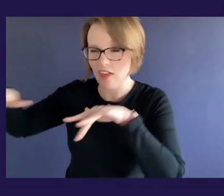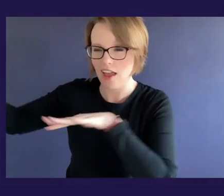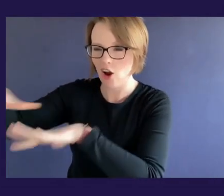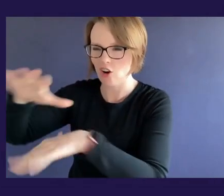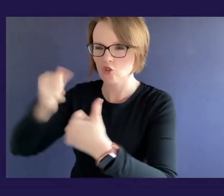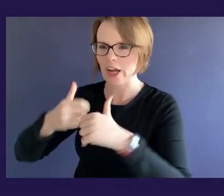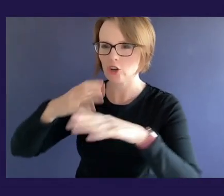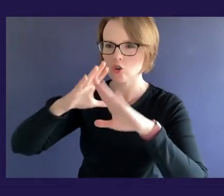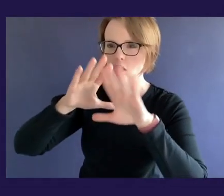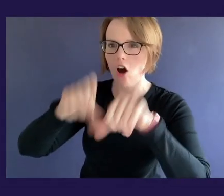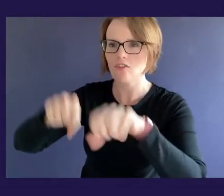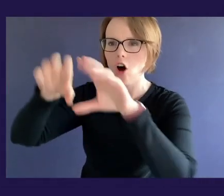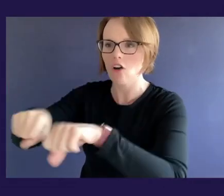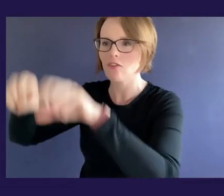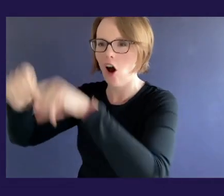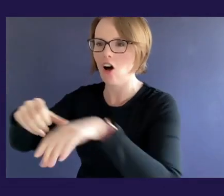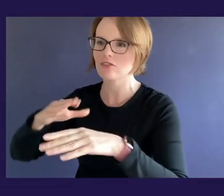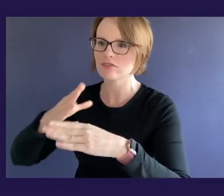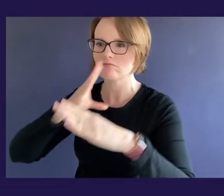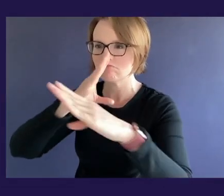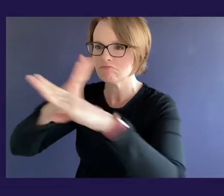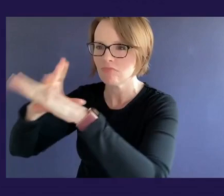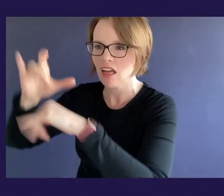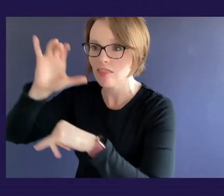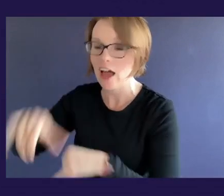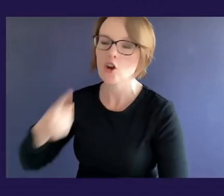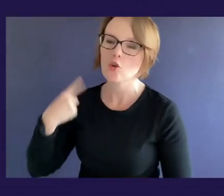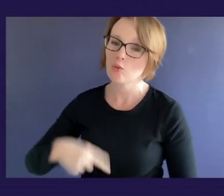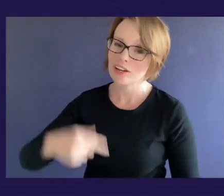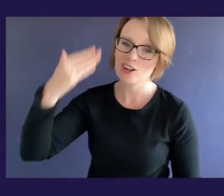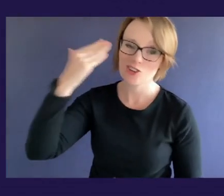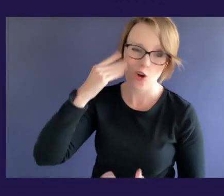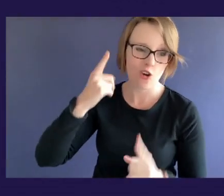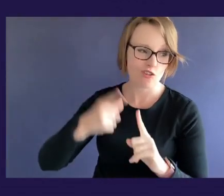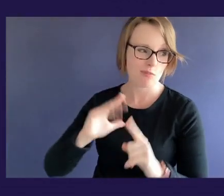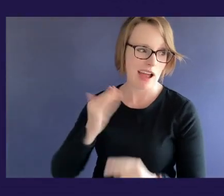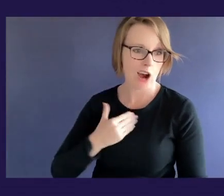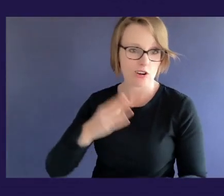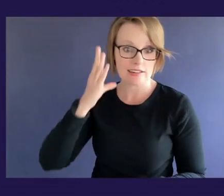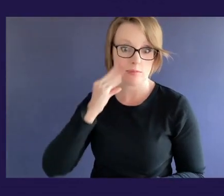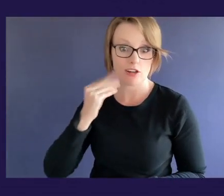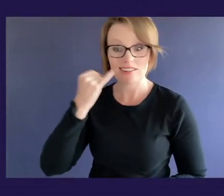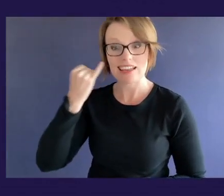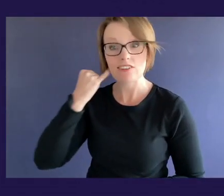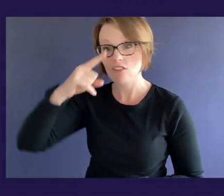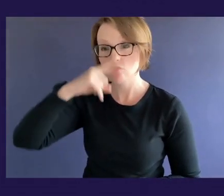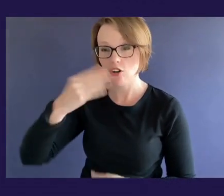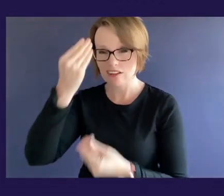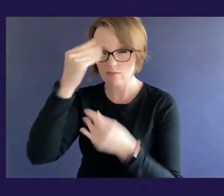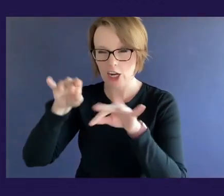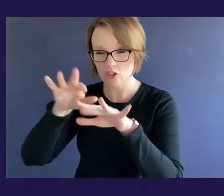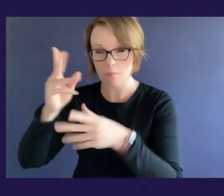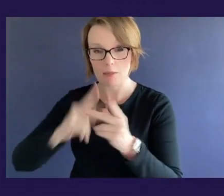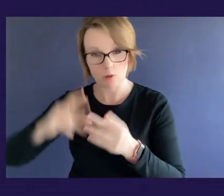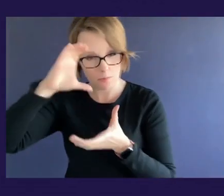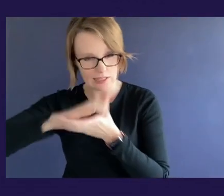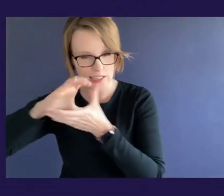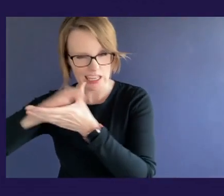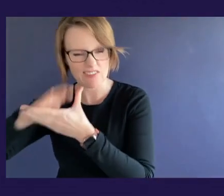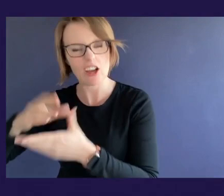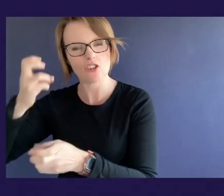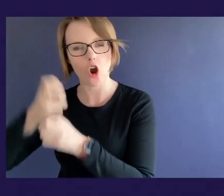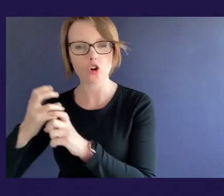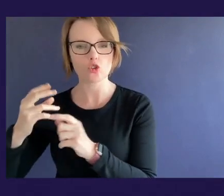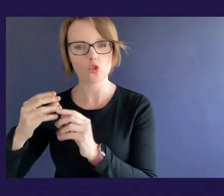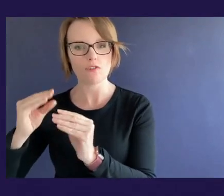from experience that it is really difficult to correct false beliefs once they have been adopted. However, I think there are